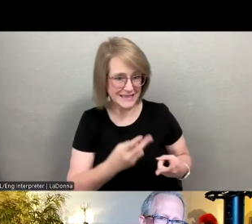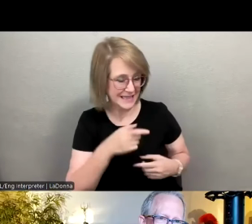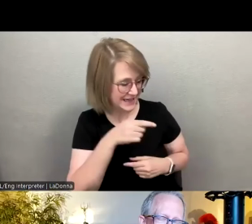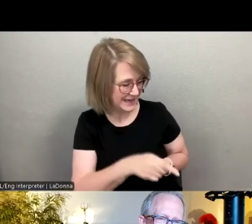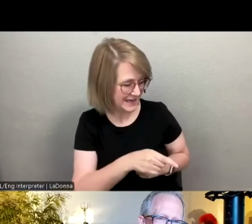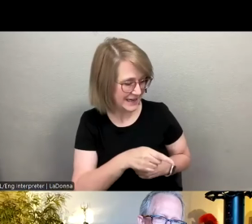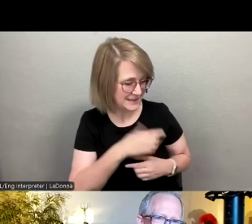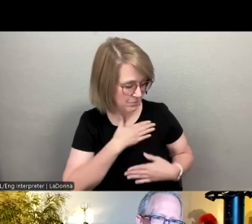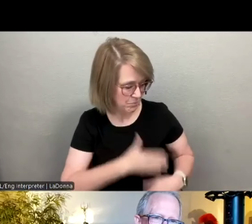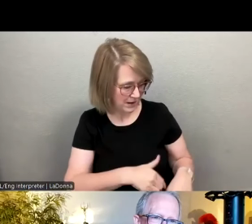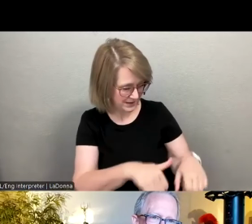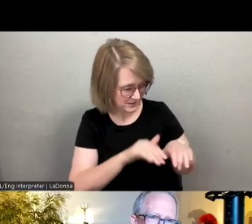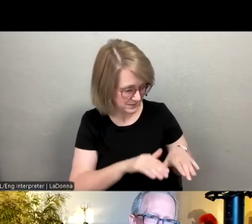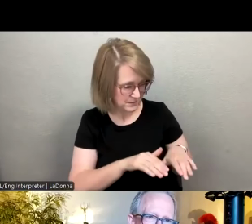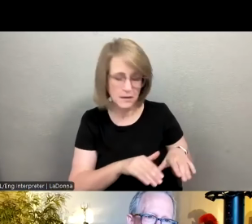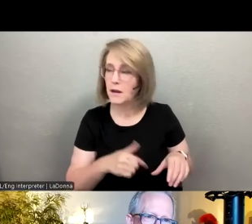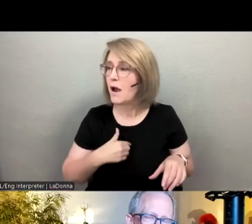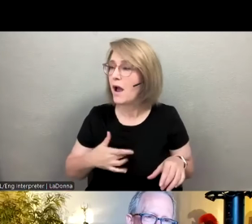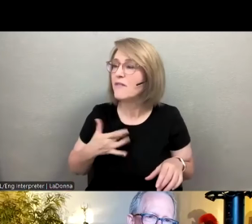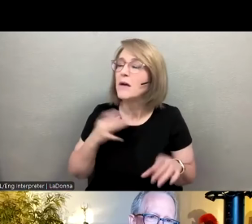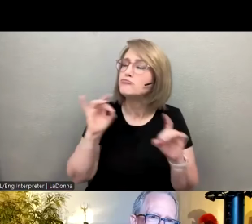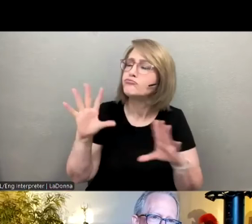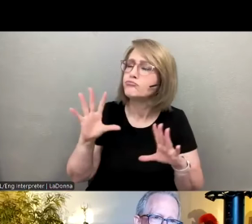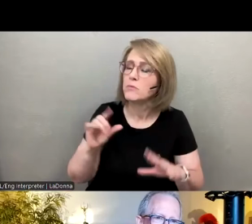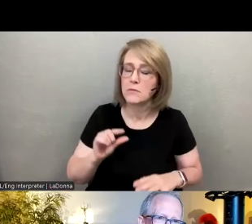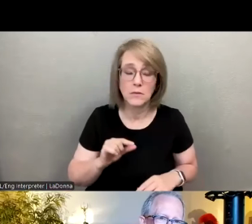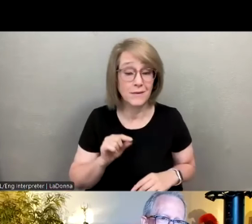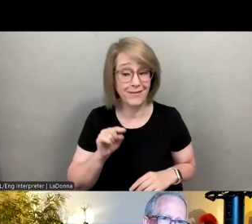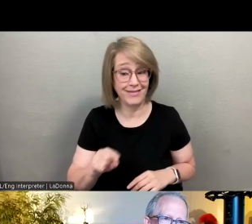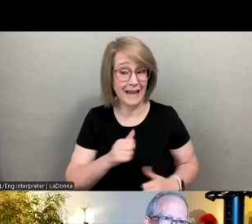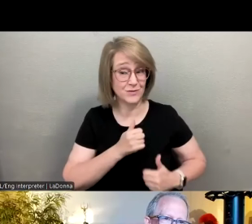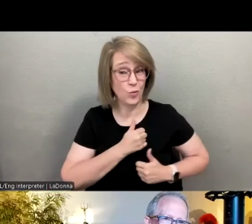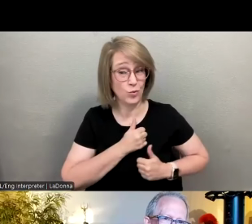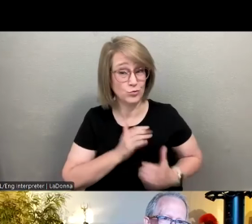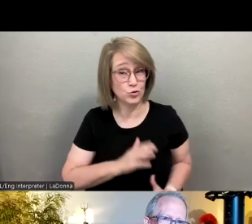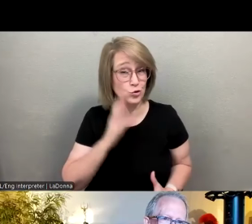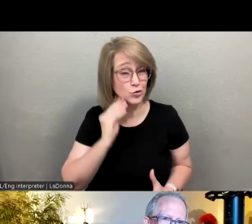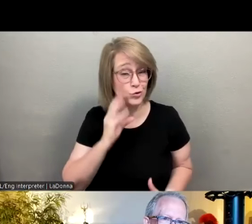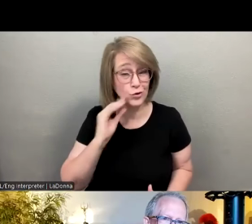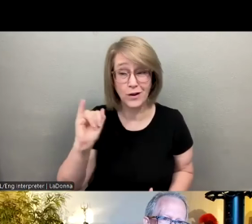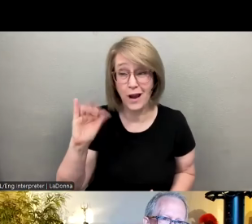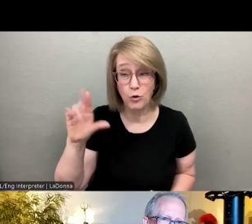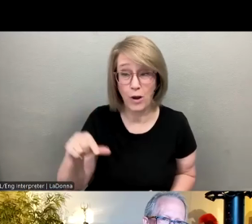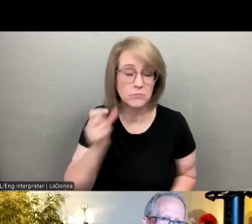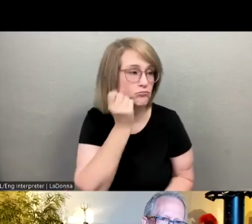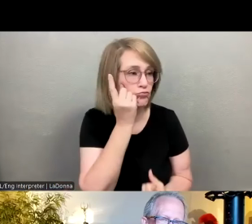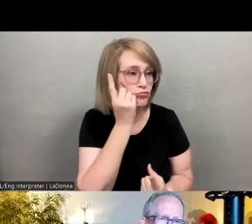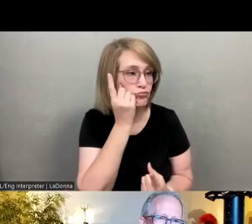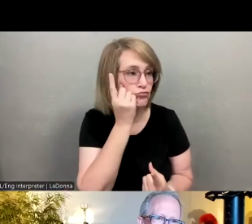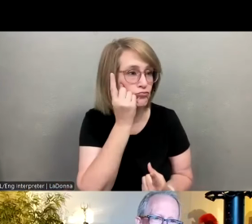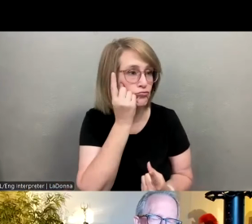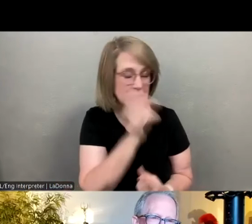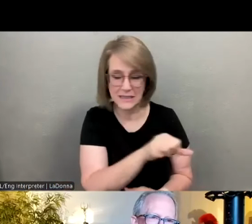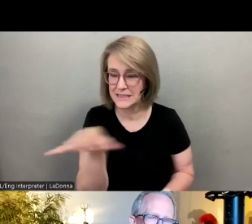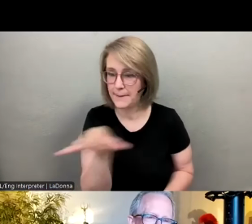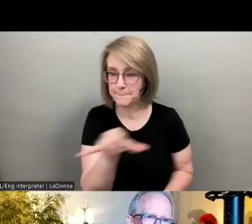and I felt guilty to be alive. And that young soldier coming back from Iraq felt the exact same way. Yeah. And in